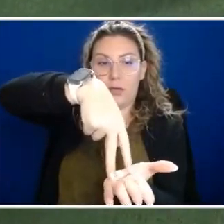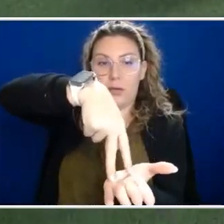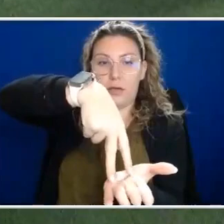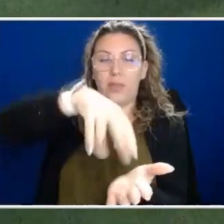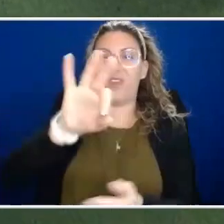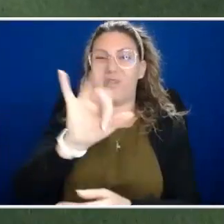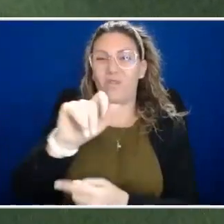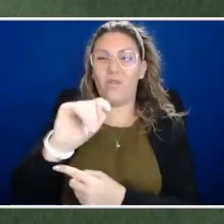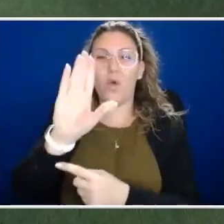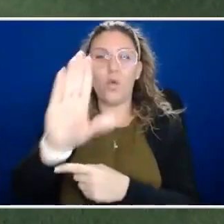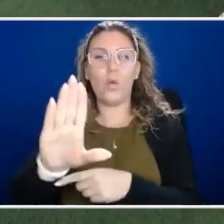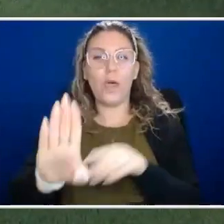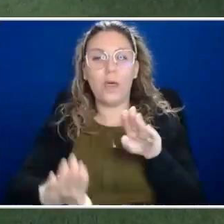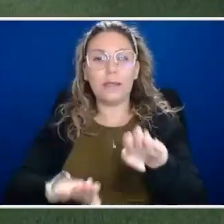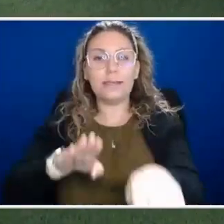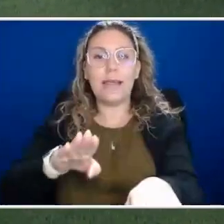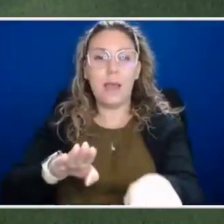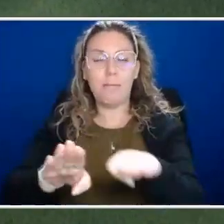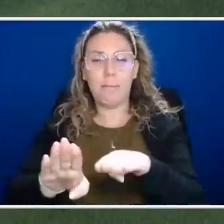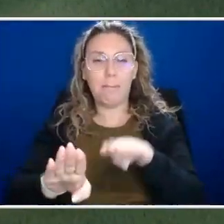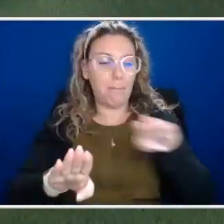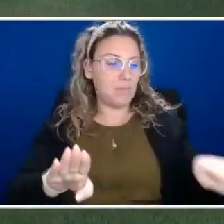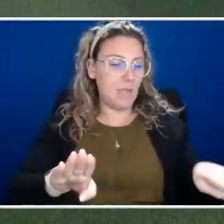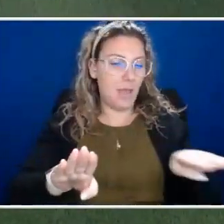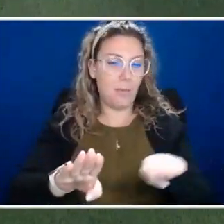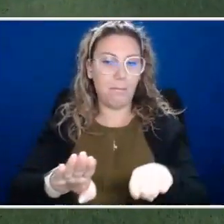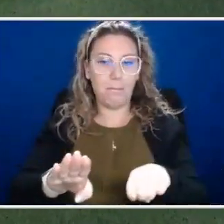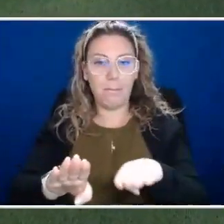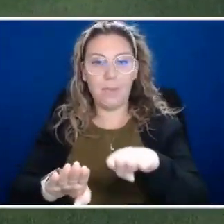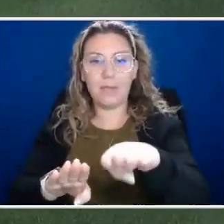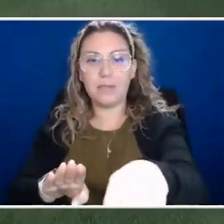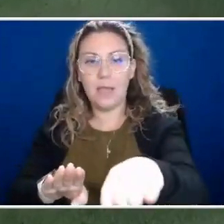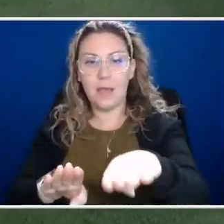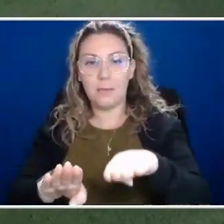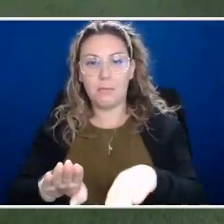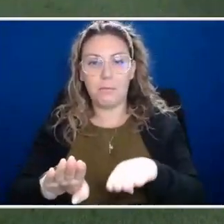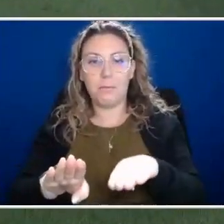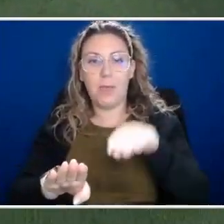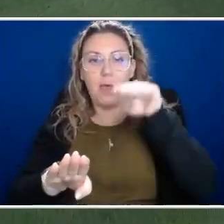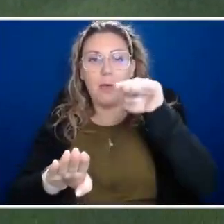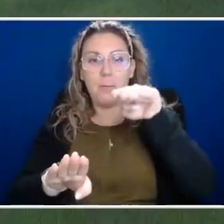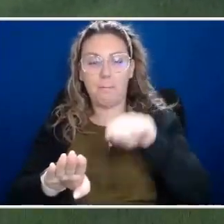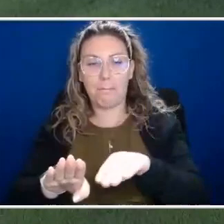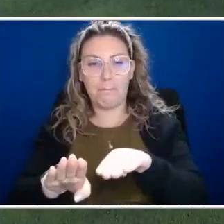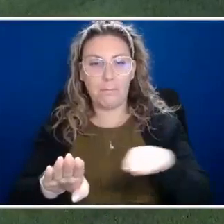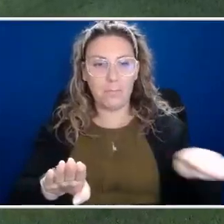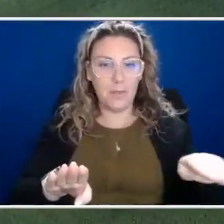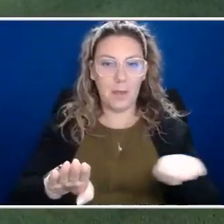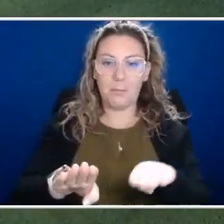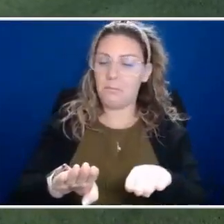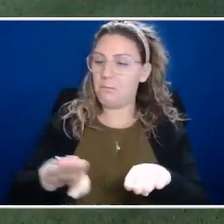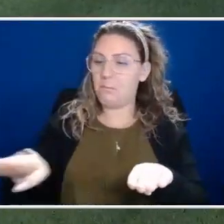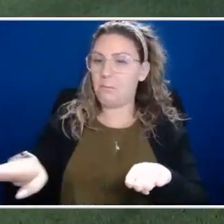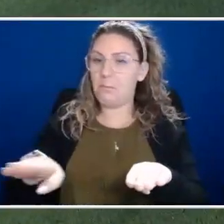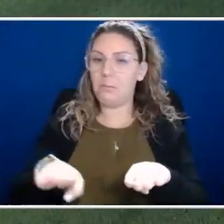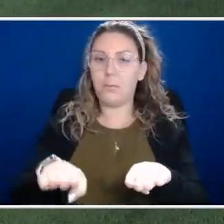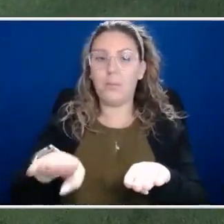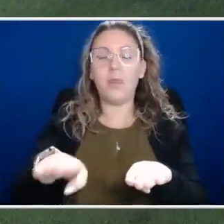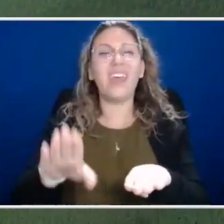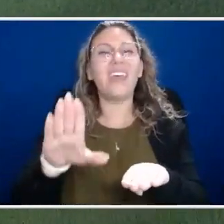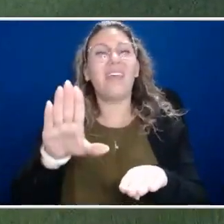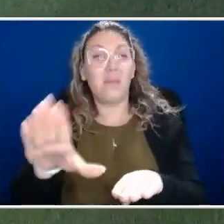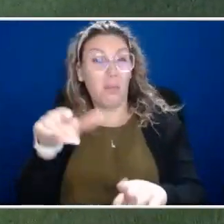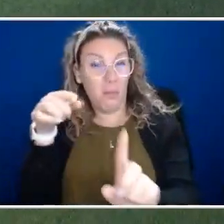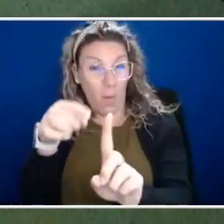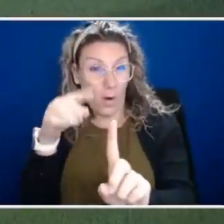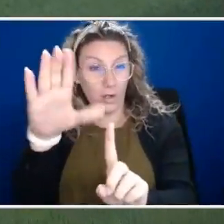just repeating, going around in that circle so that that leg has to practice changing directions. This is your specialty,